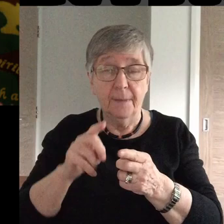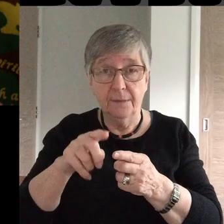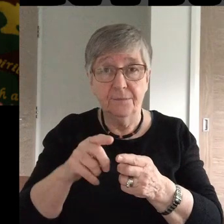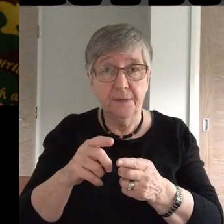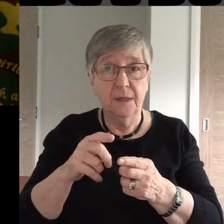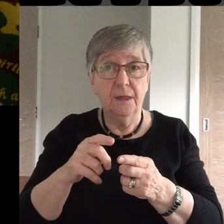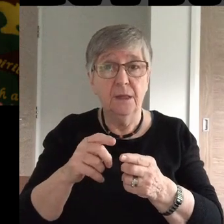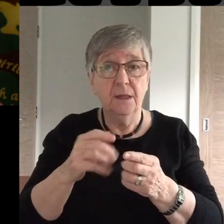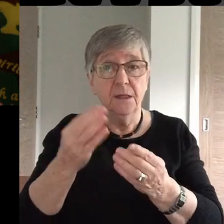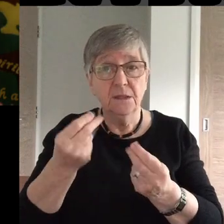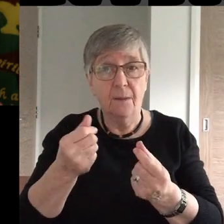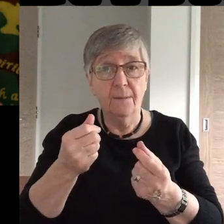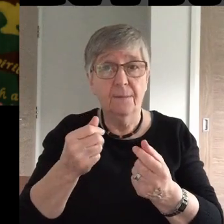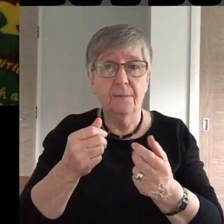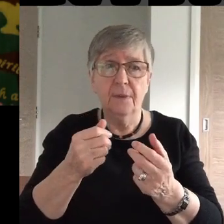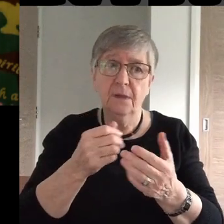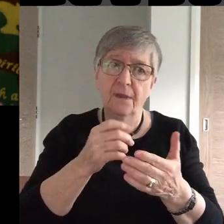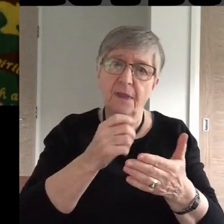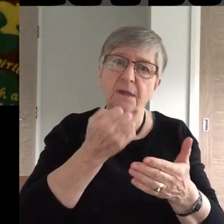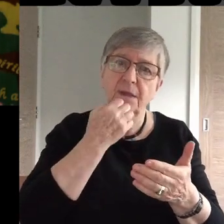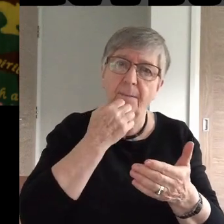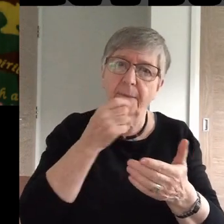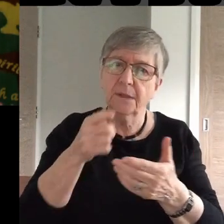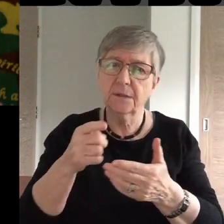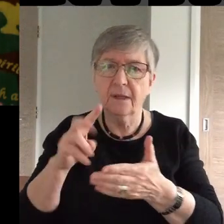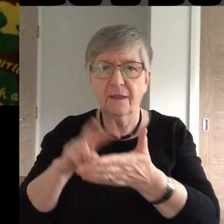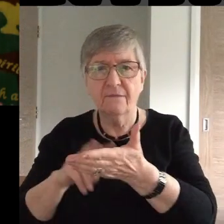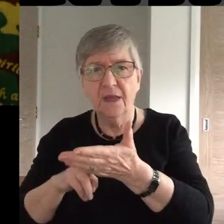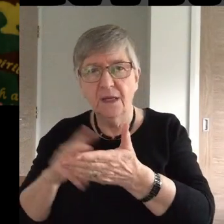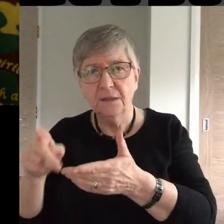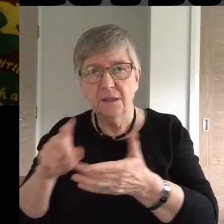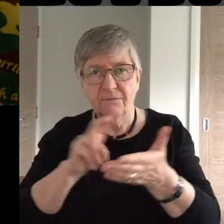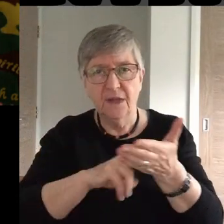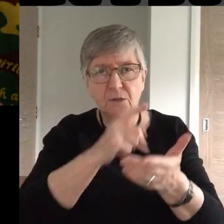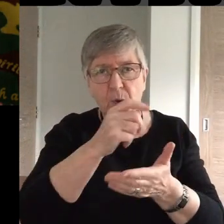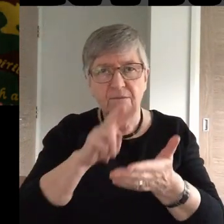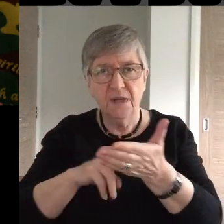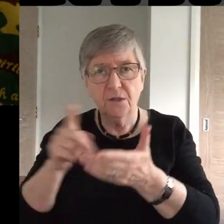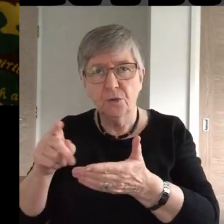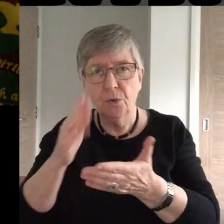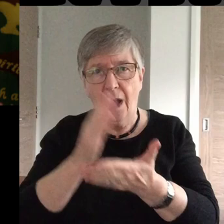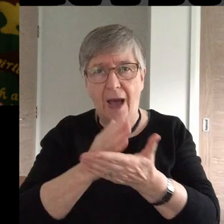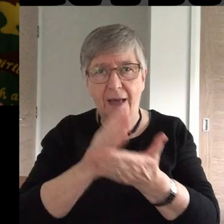one such occasion where the numbers and the verses are not very helpful, because actually,